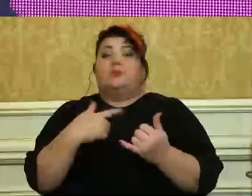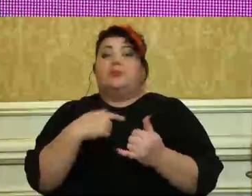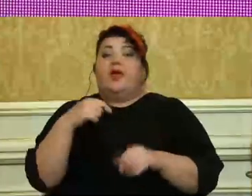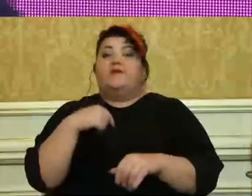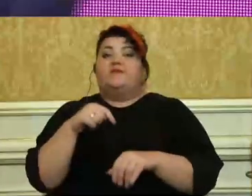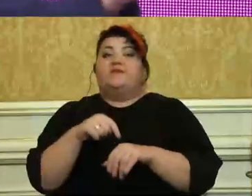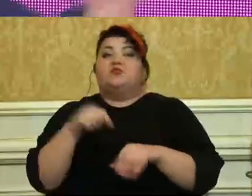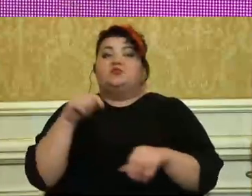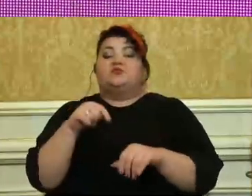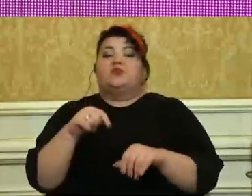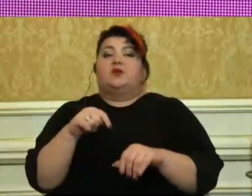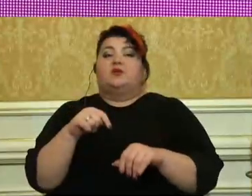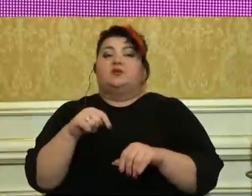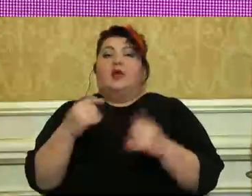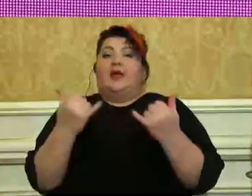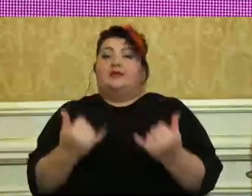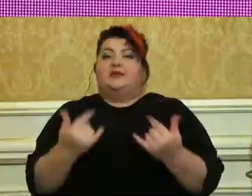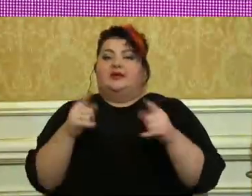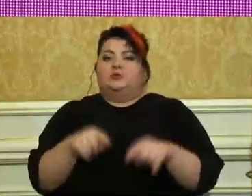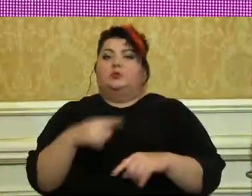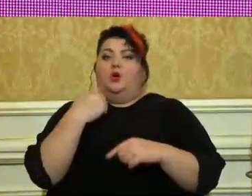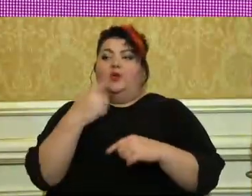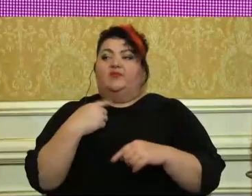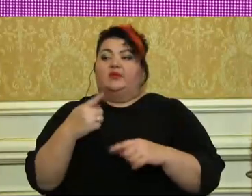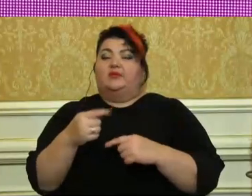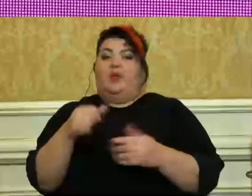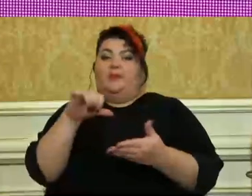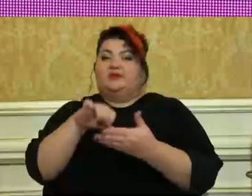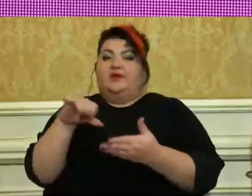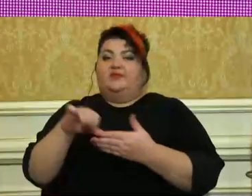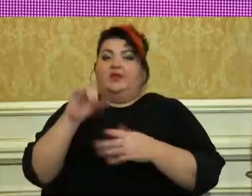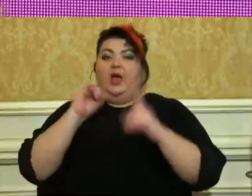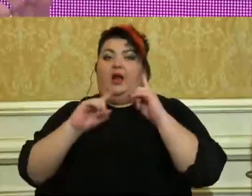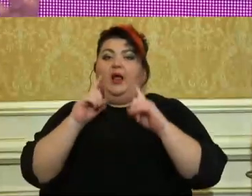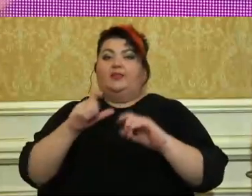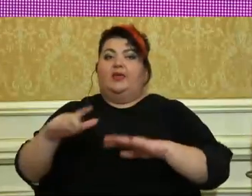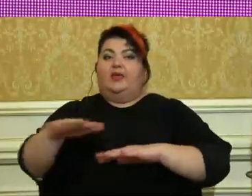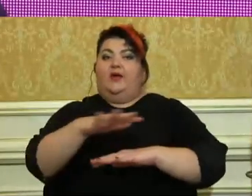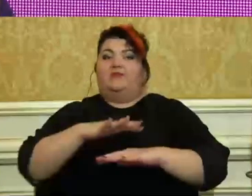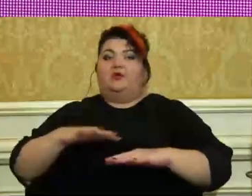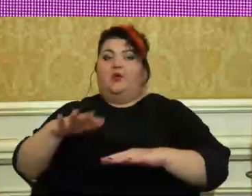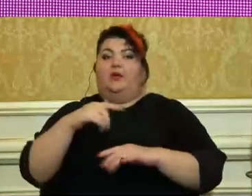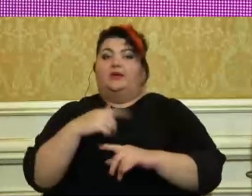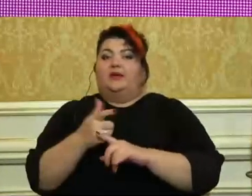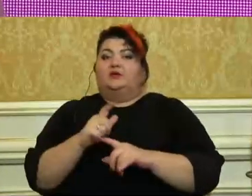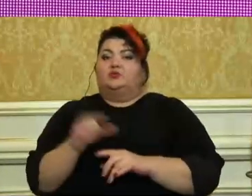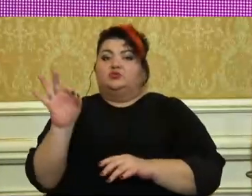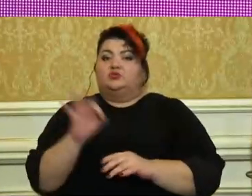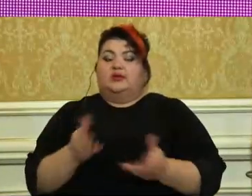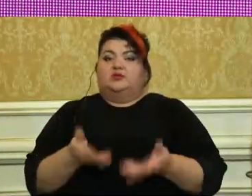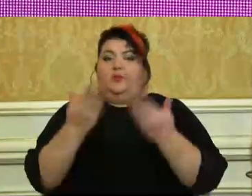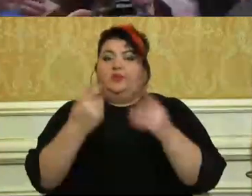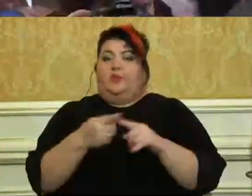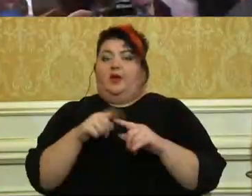about it in front of prominent representatives of the Council of Europe, but in my small way, I have been the spokesperson or the rapporteur or the